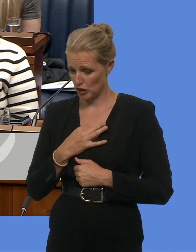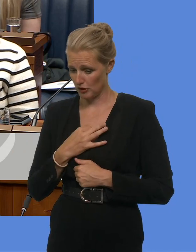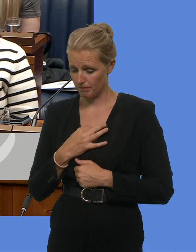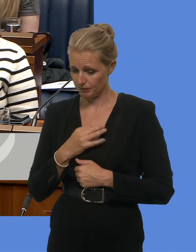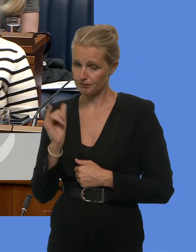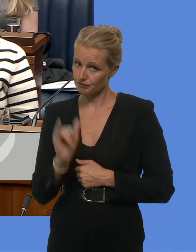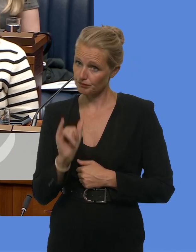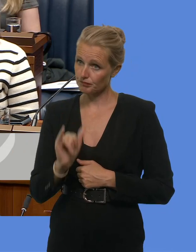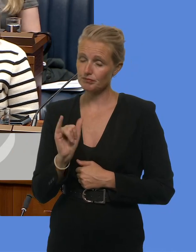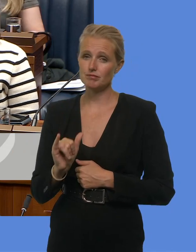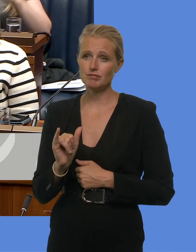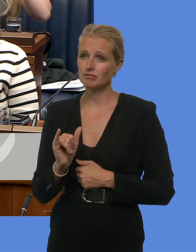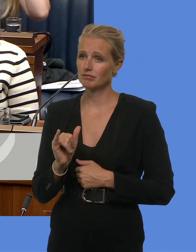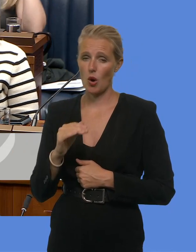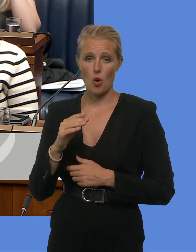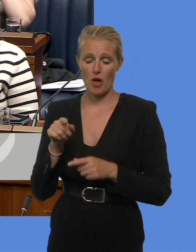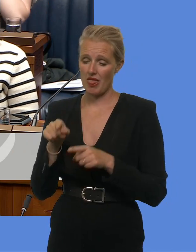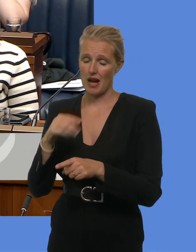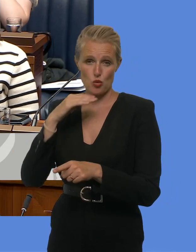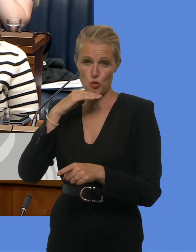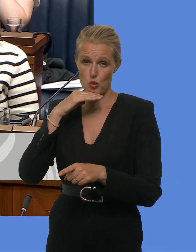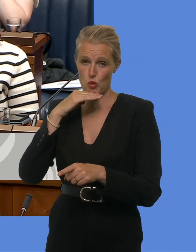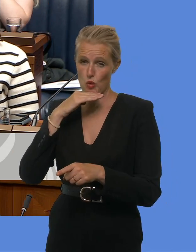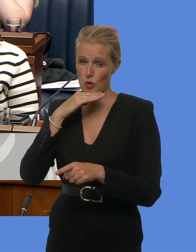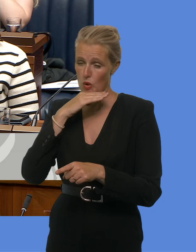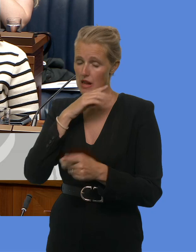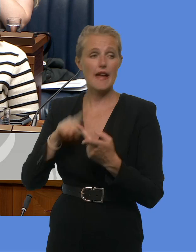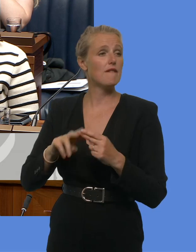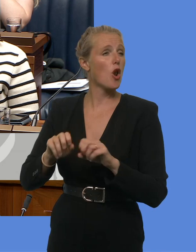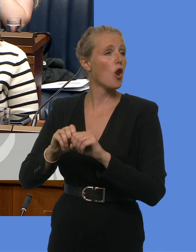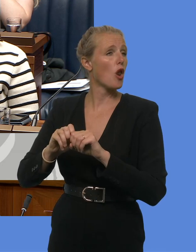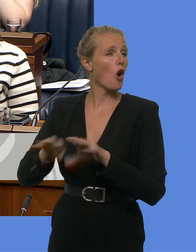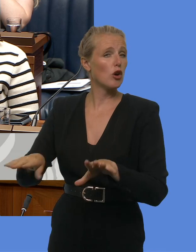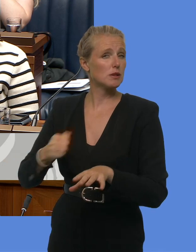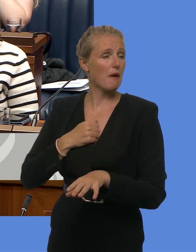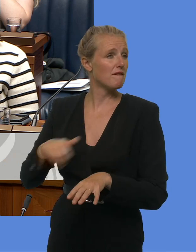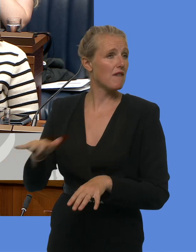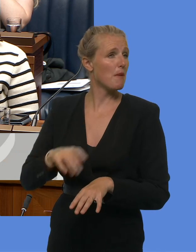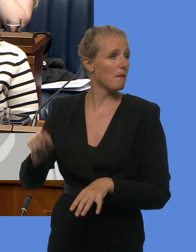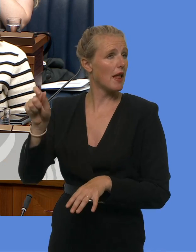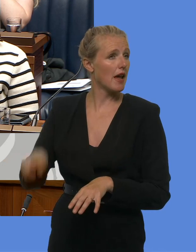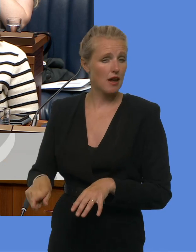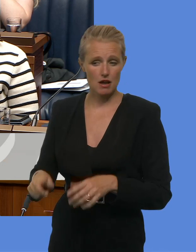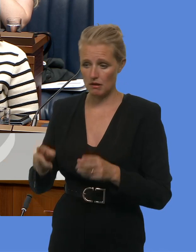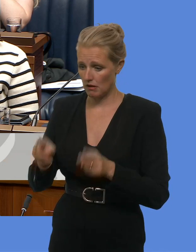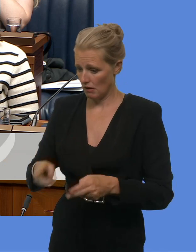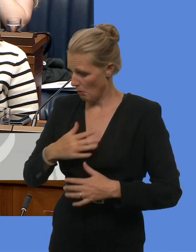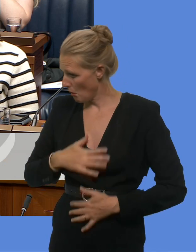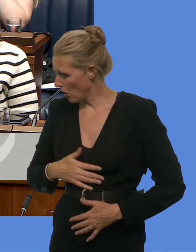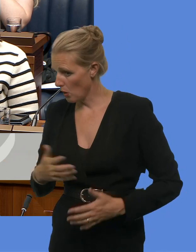very particular cruelty to the loss of a loved one, where people do not know what happened to those remains, and they have